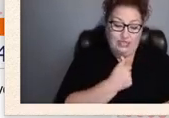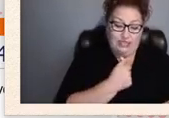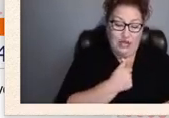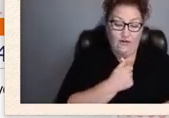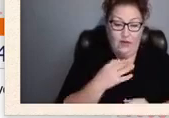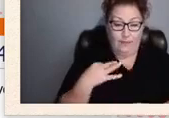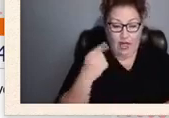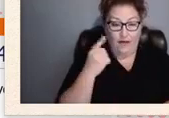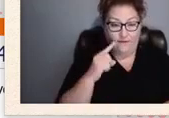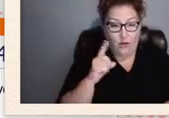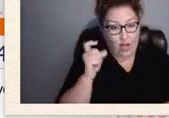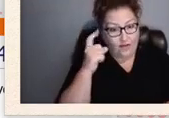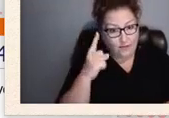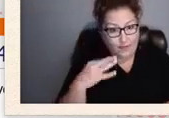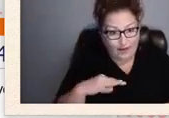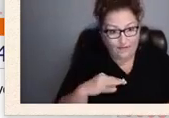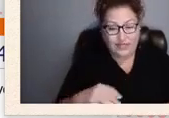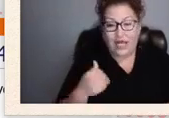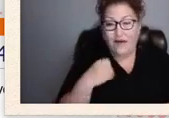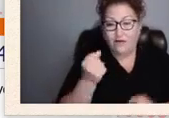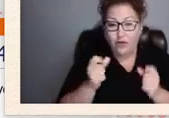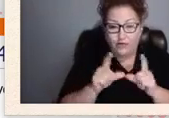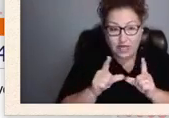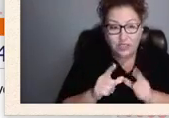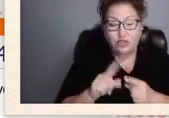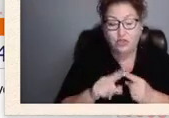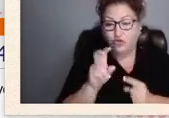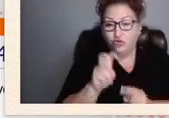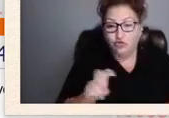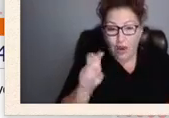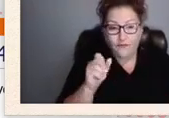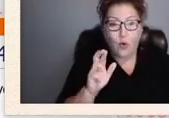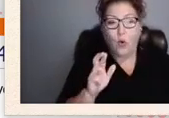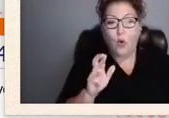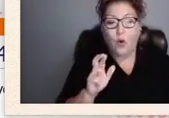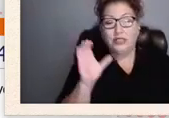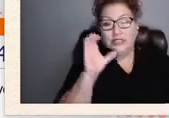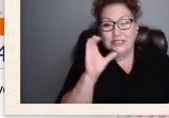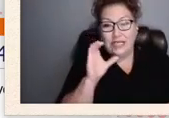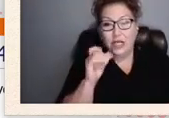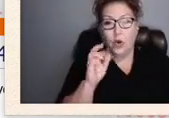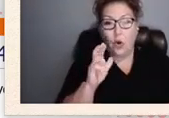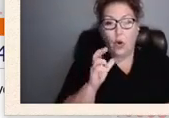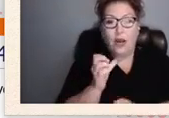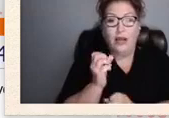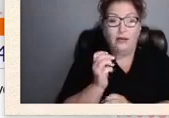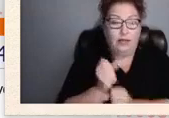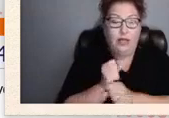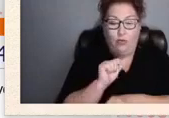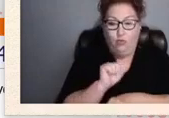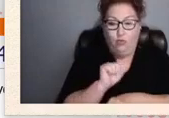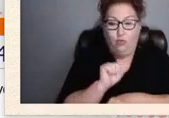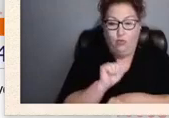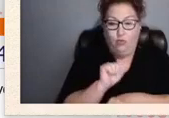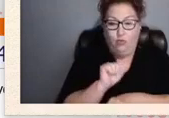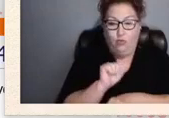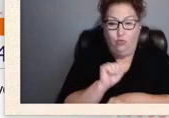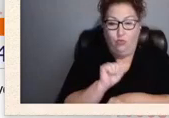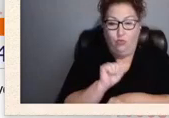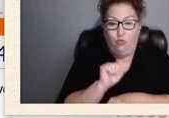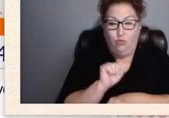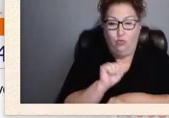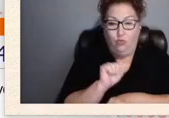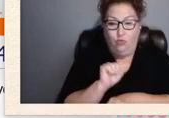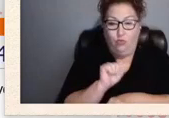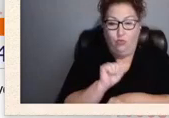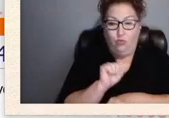driver's license, to travel, or to seek or retain employment. And that can happen whether you're trying to get a job or you're